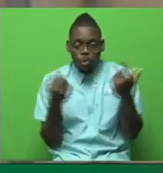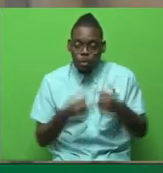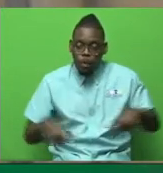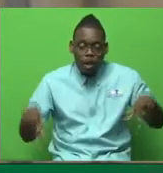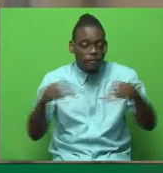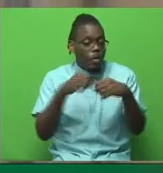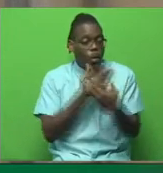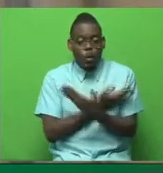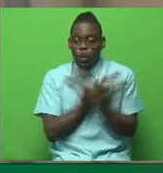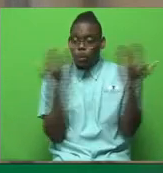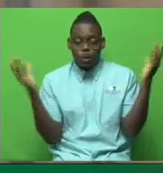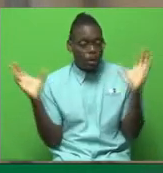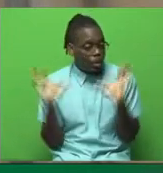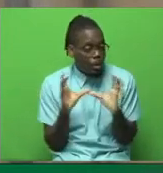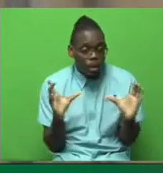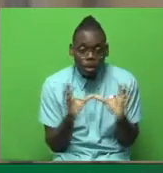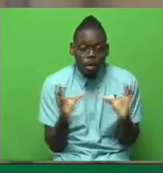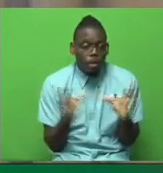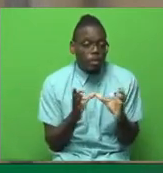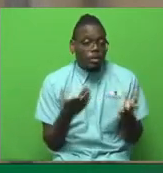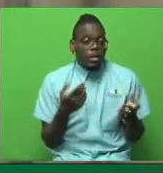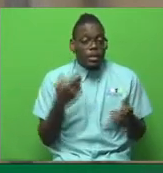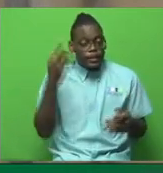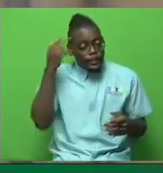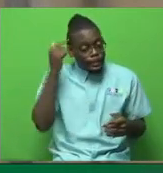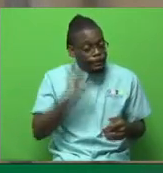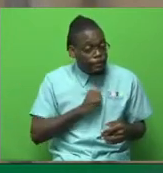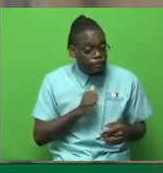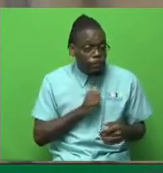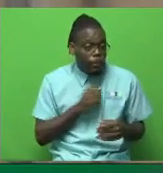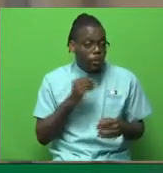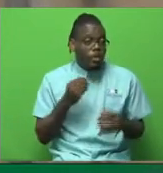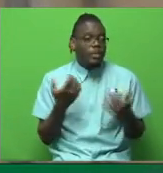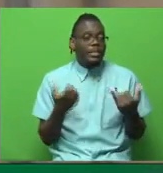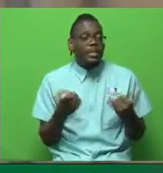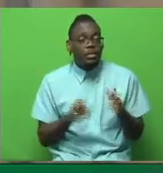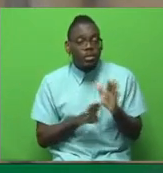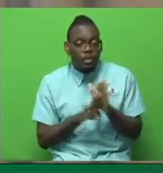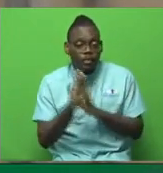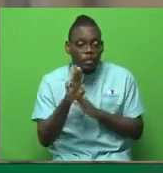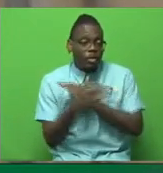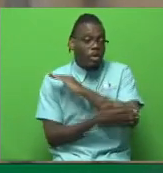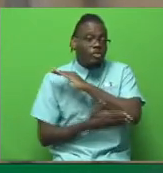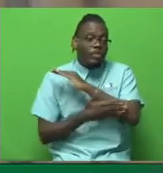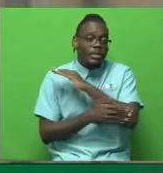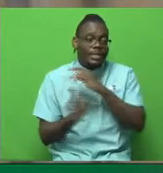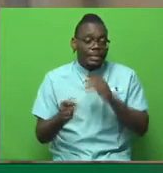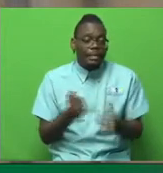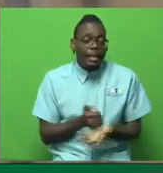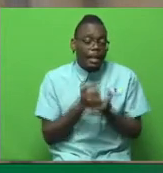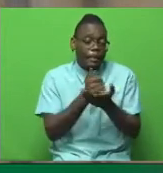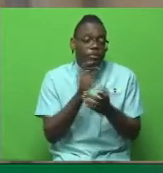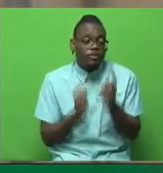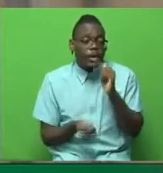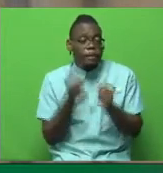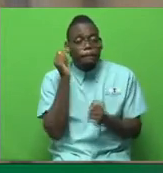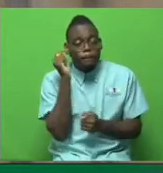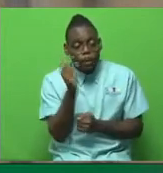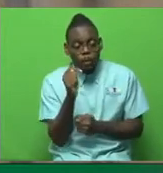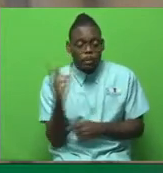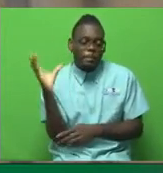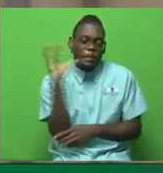unprepared to develop their country and to contribute to developmental Trinidad Tobago so we have taken action now